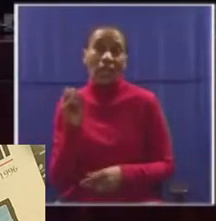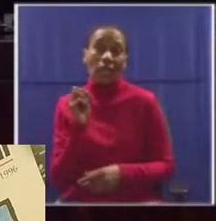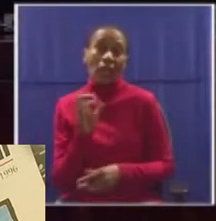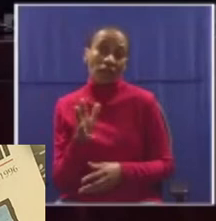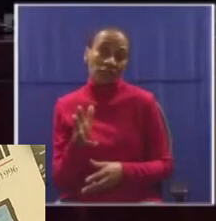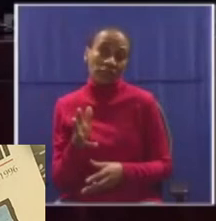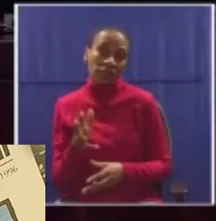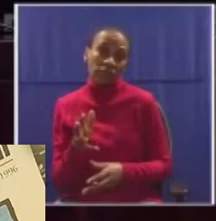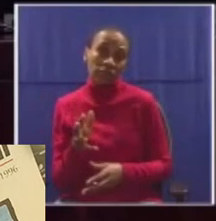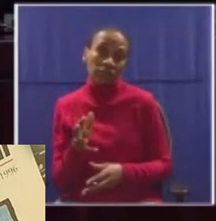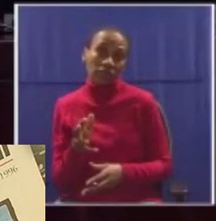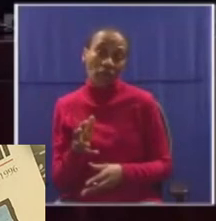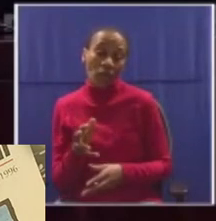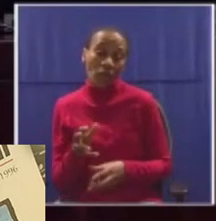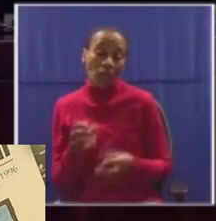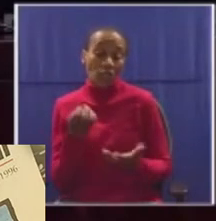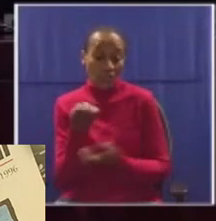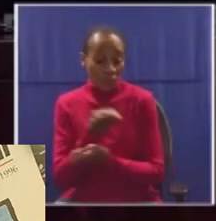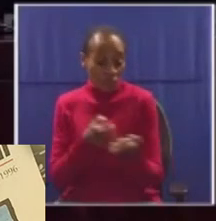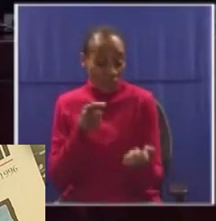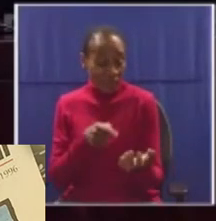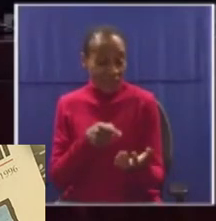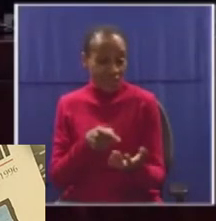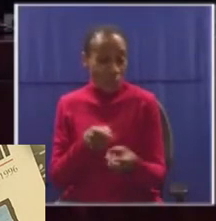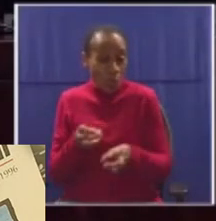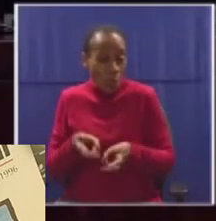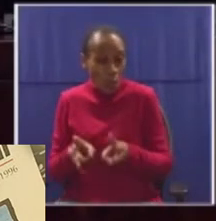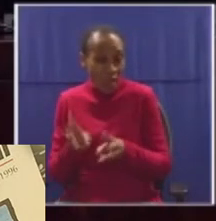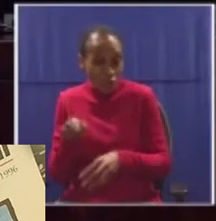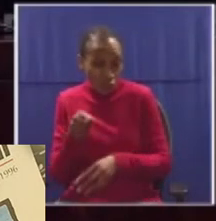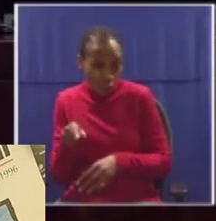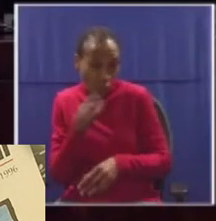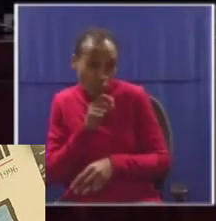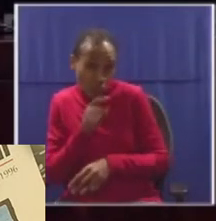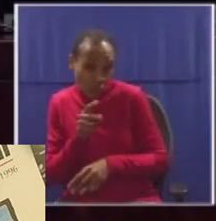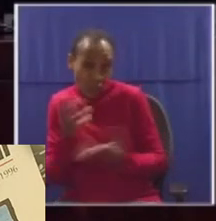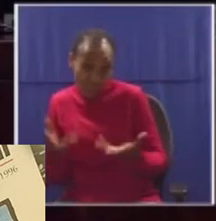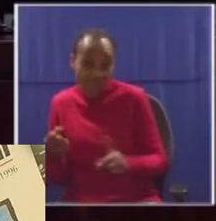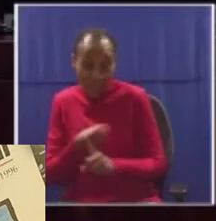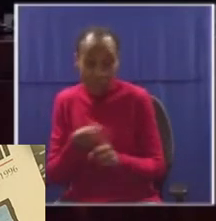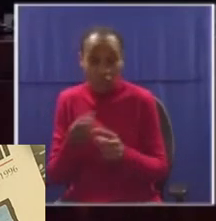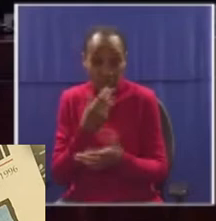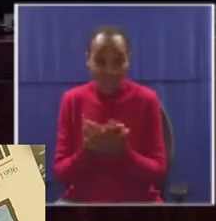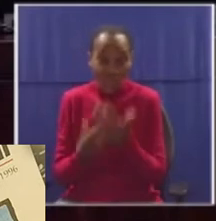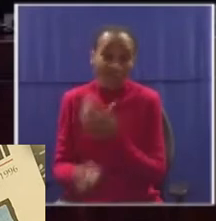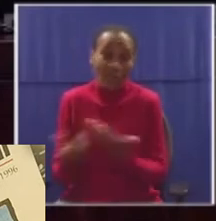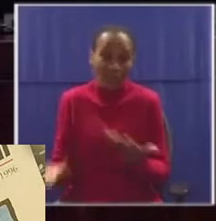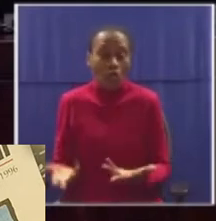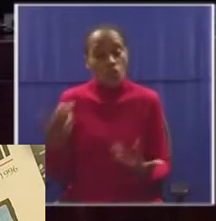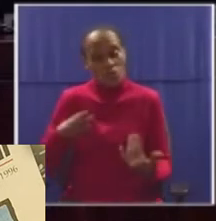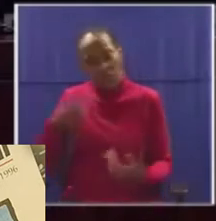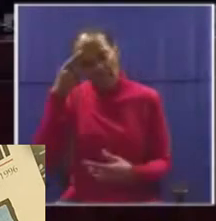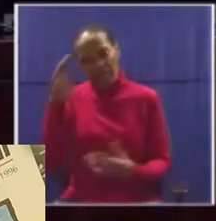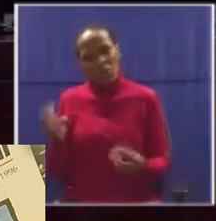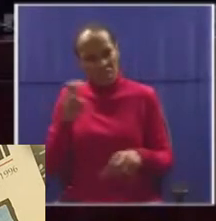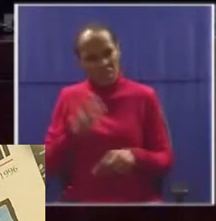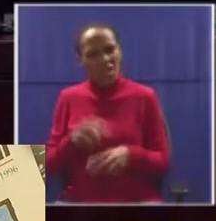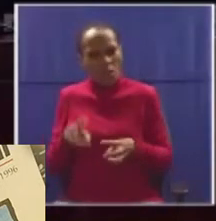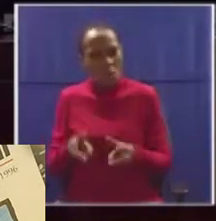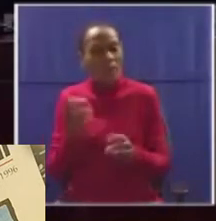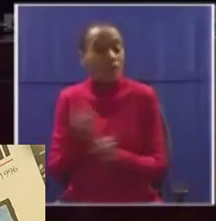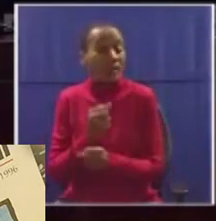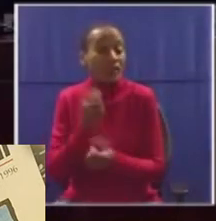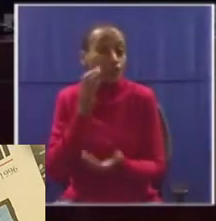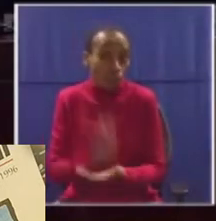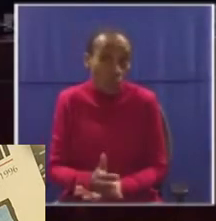not used in the correct manner this can be open to abuse there's no doubt about it so I think some mechanisms to be put in place to